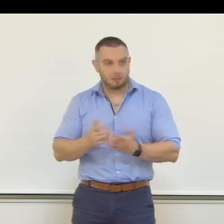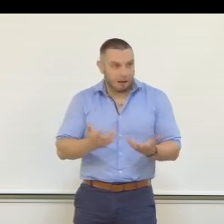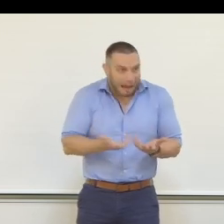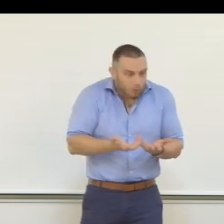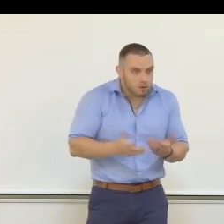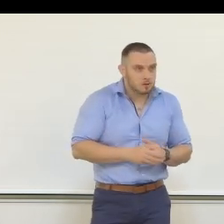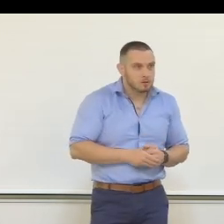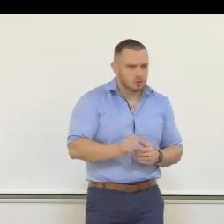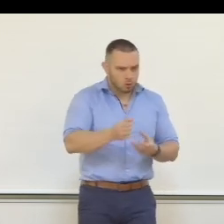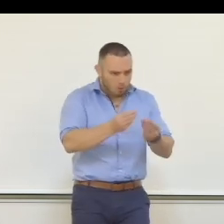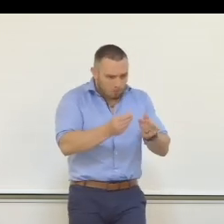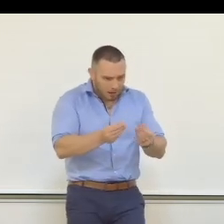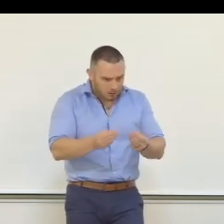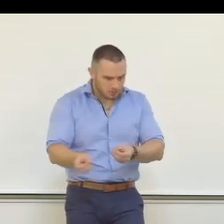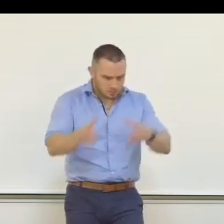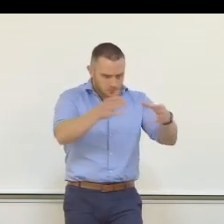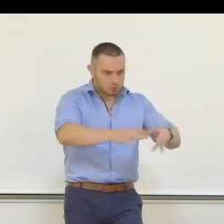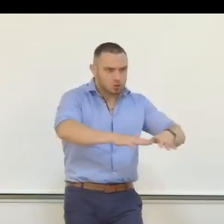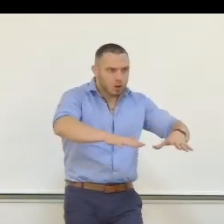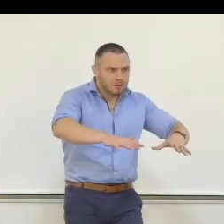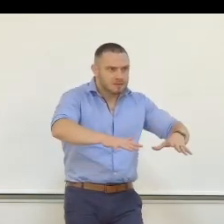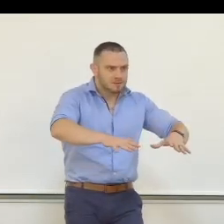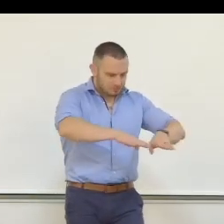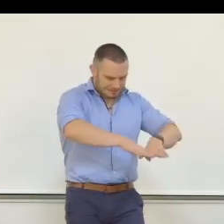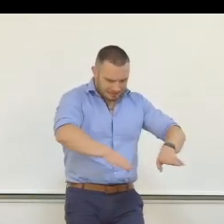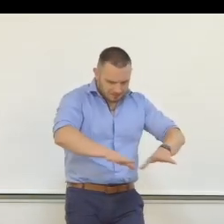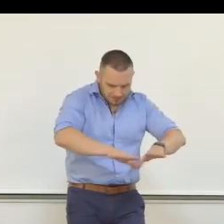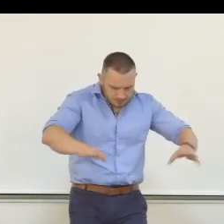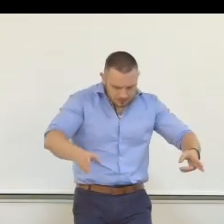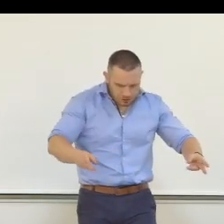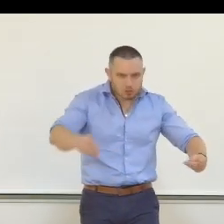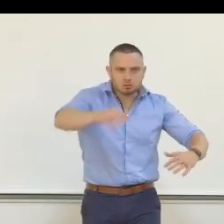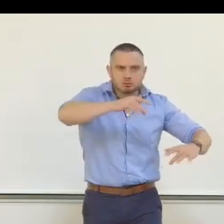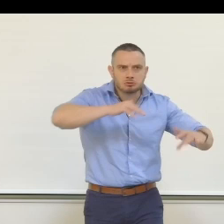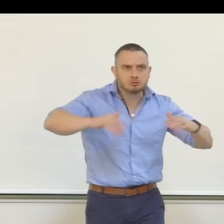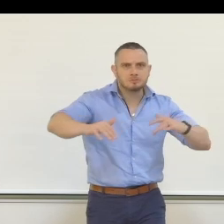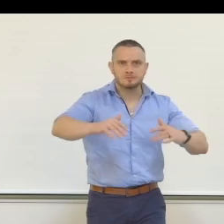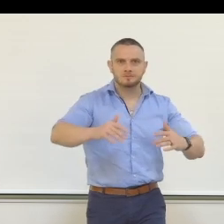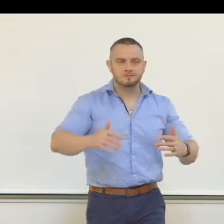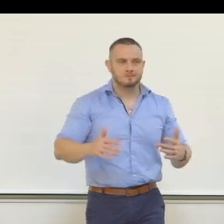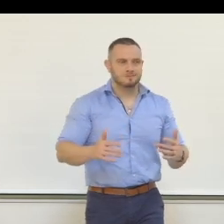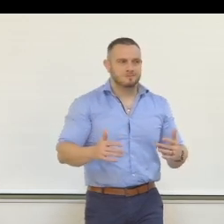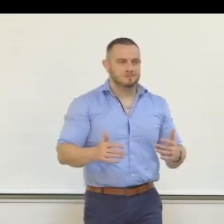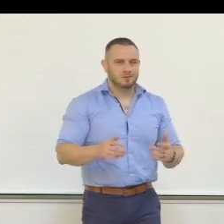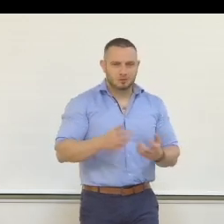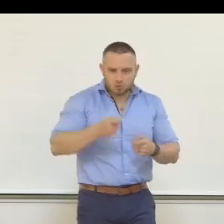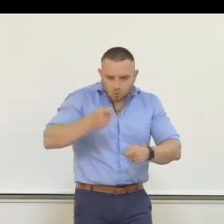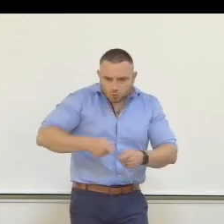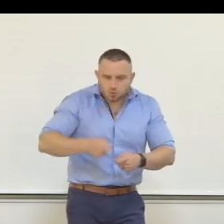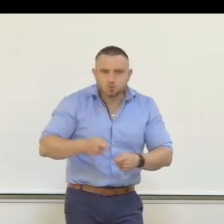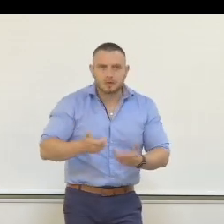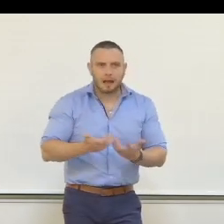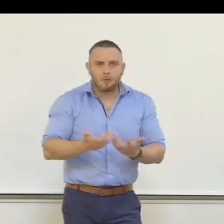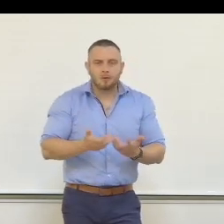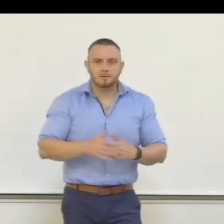your powder and place it on the surface on some desk, with the dusty environment? Where do you have the tools?